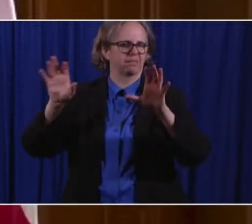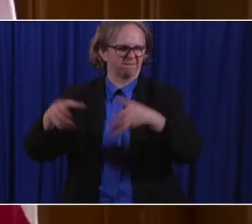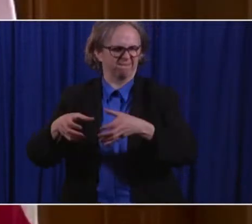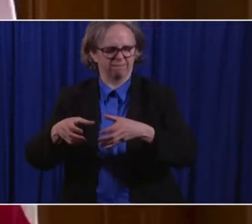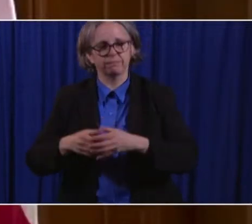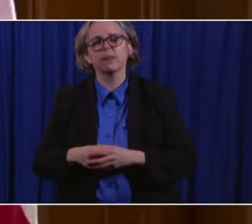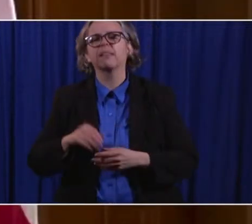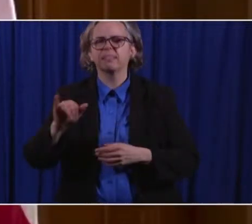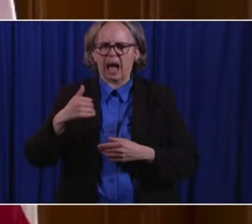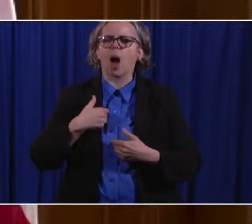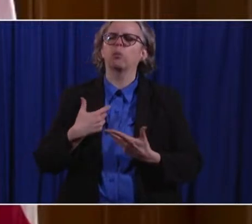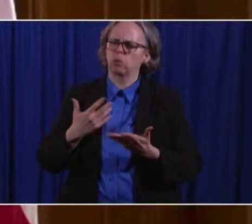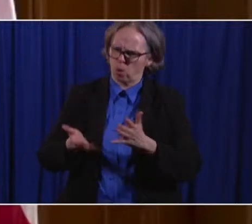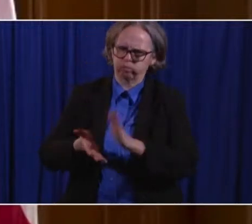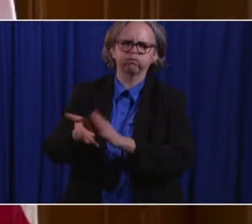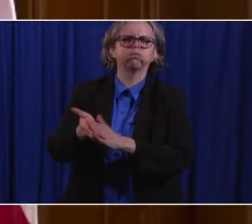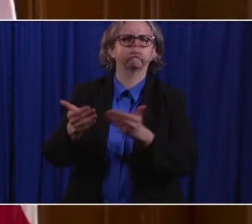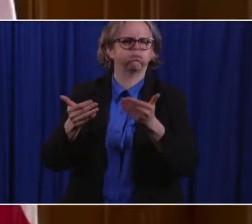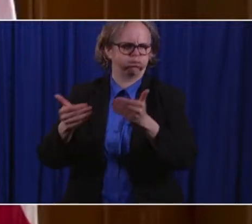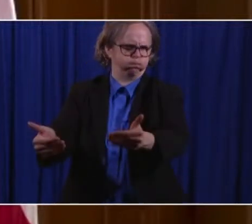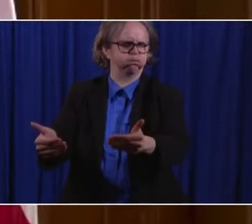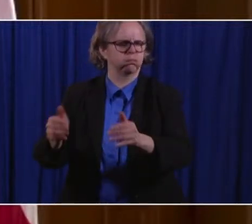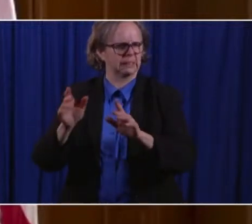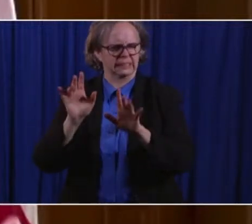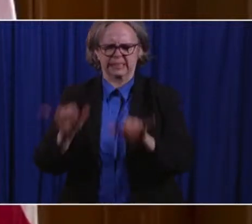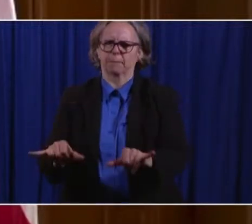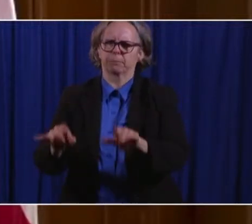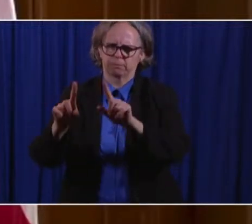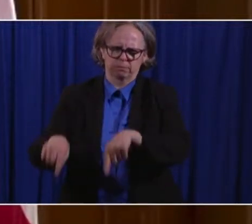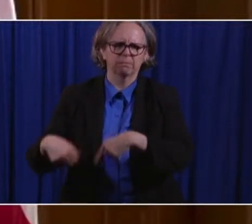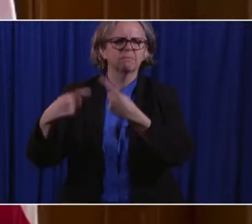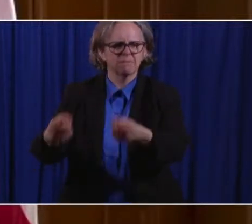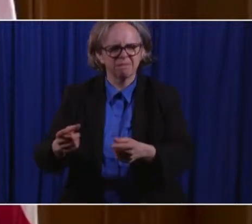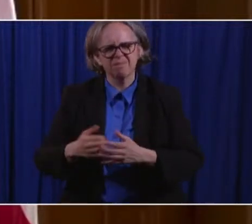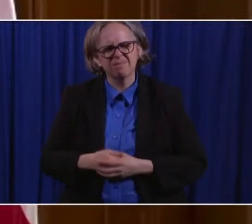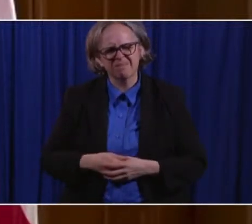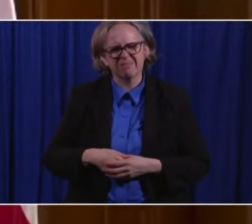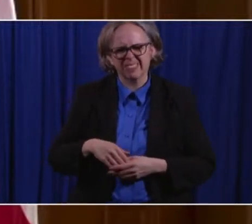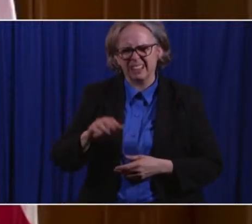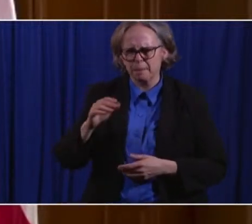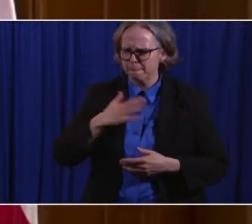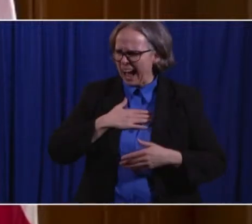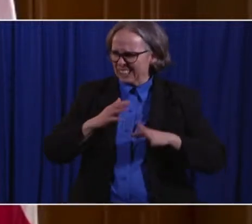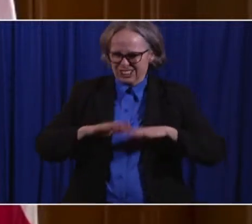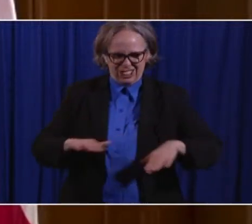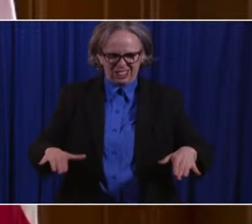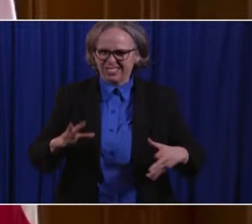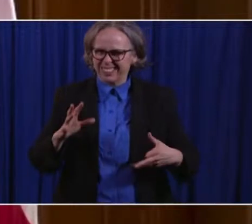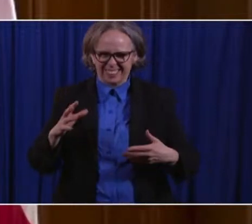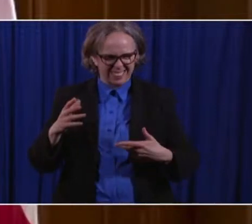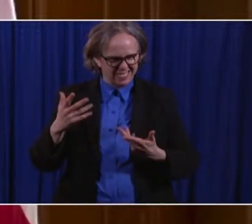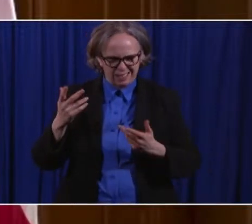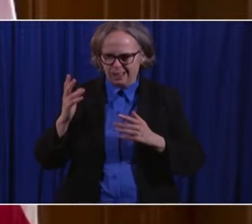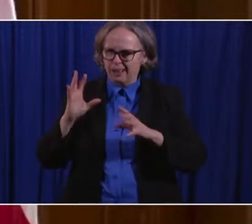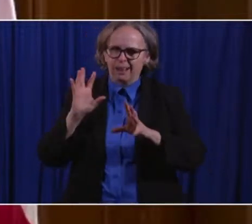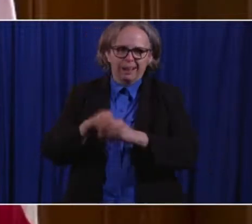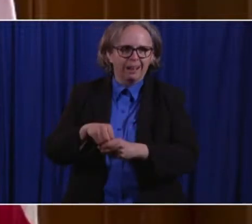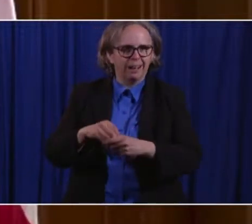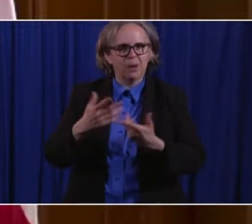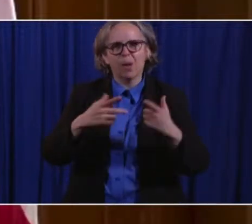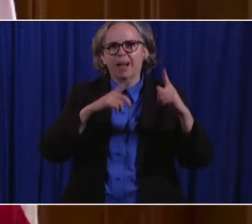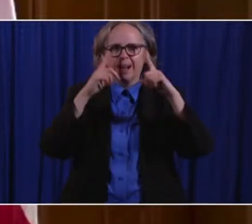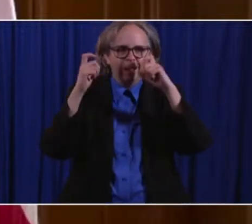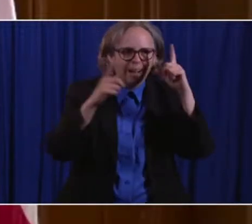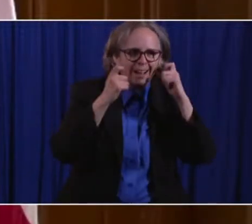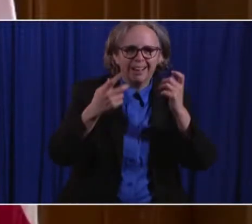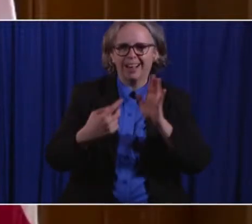thing. And I know our kids a couple of years have gone to the state fair with photography, and we know a lot of kids